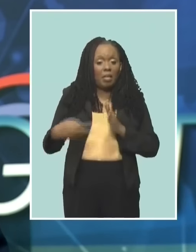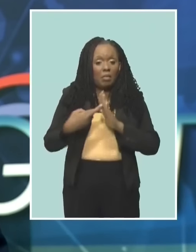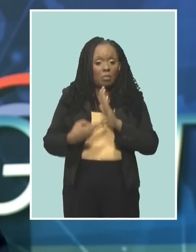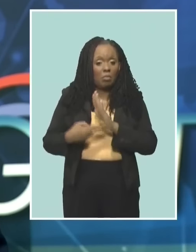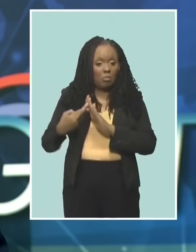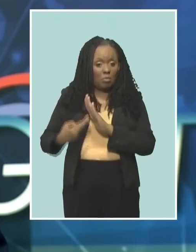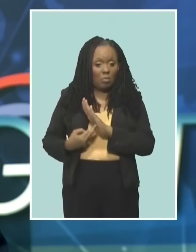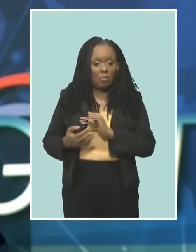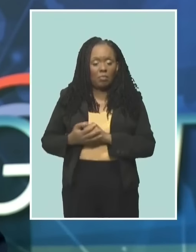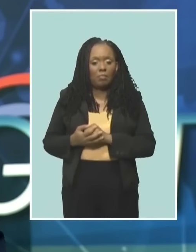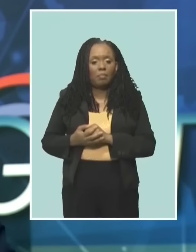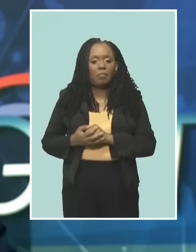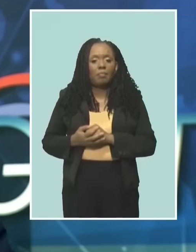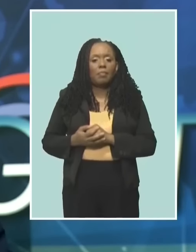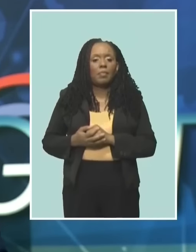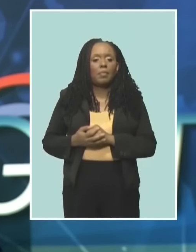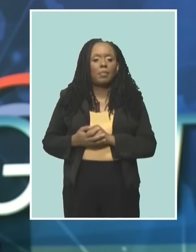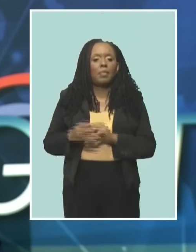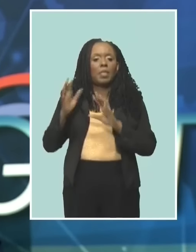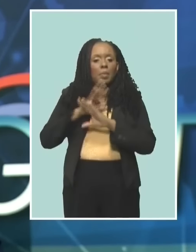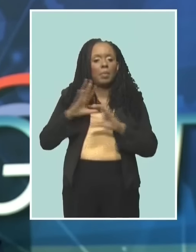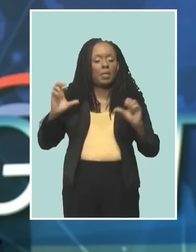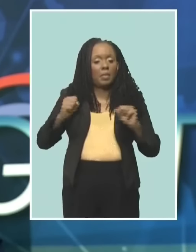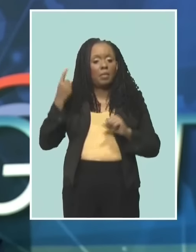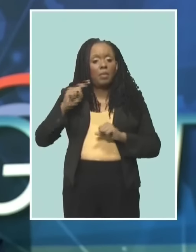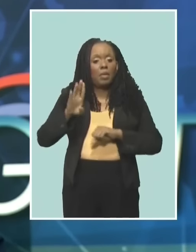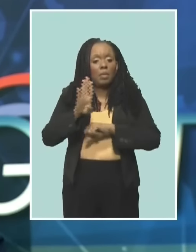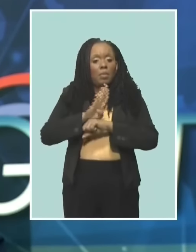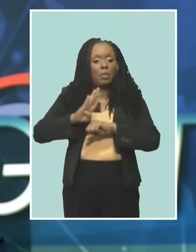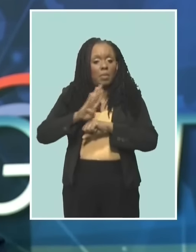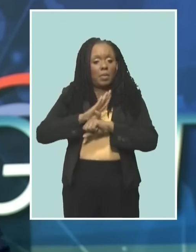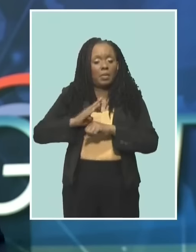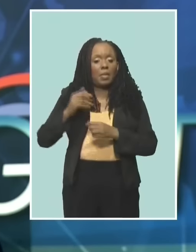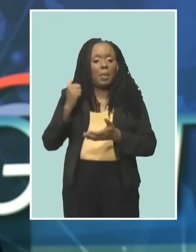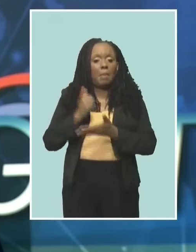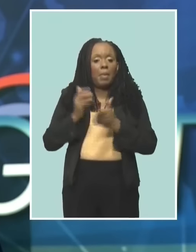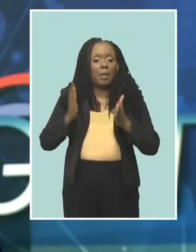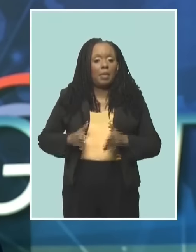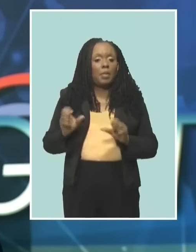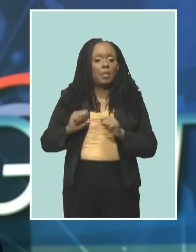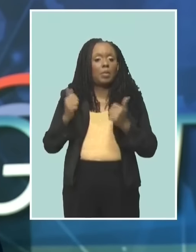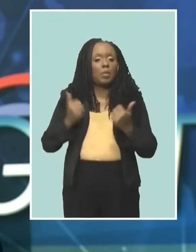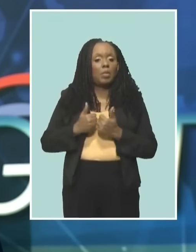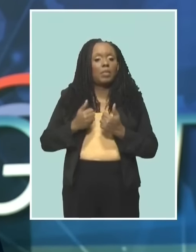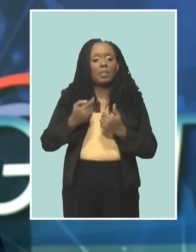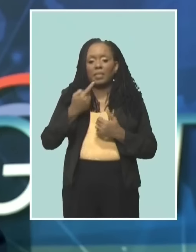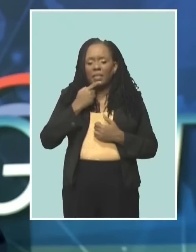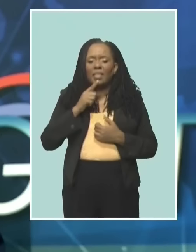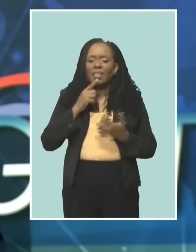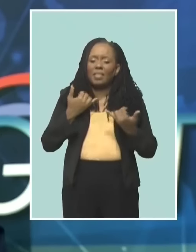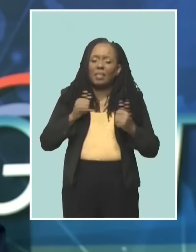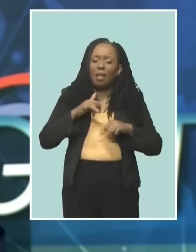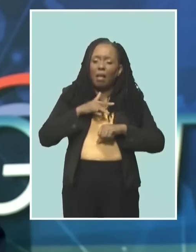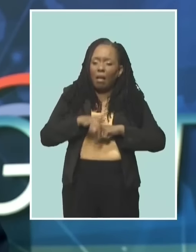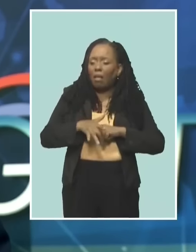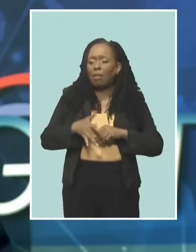president of the Barbados Bankers Association, Shimon McIntosh. He tells the business report it's still early